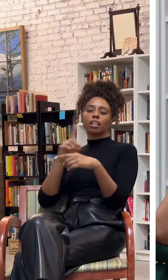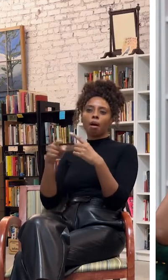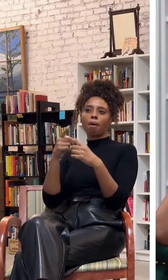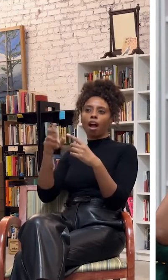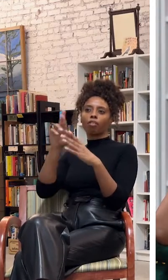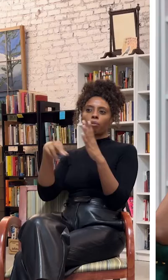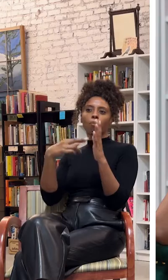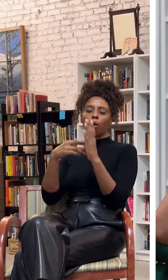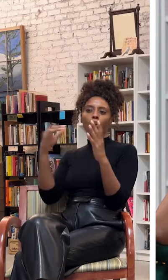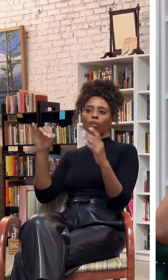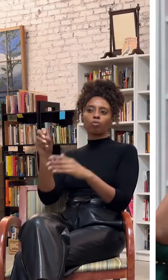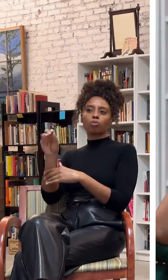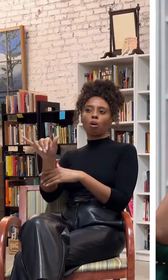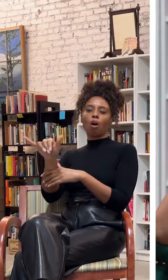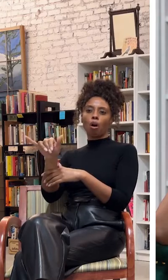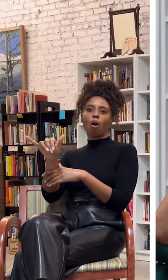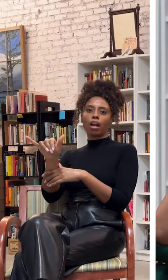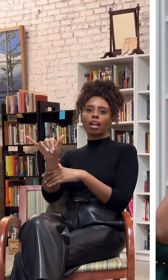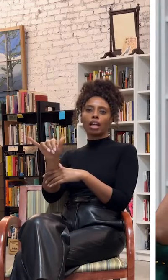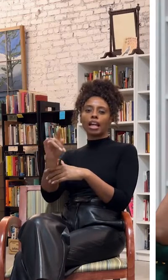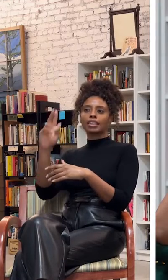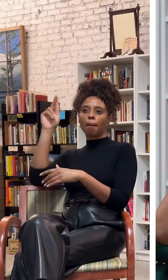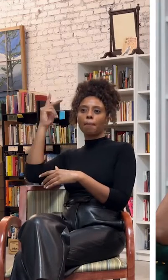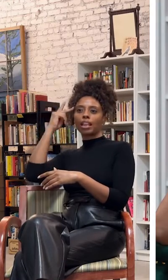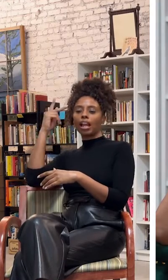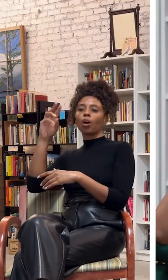of joy as a political weapon.